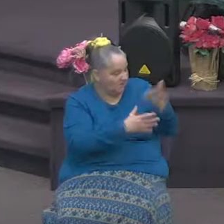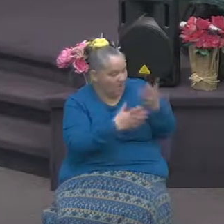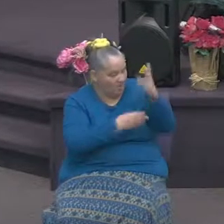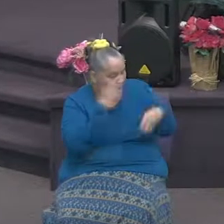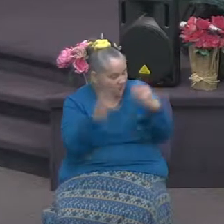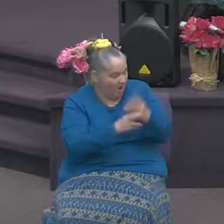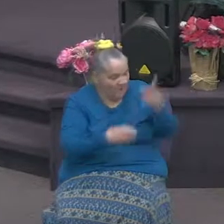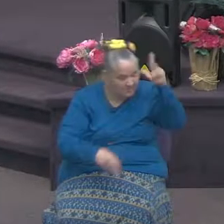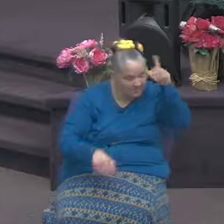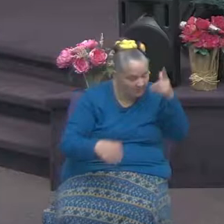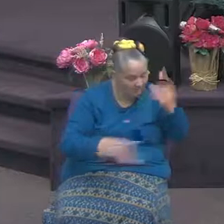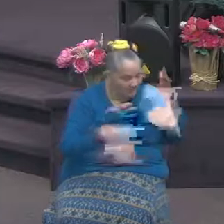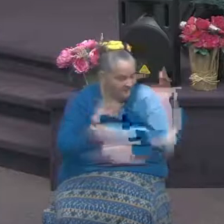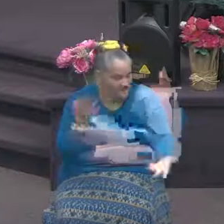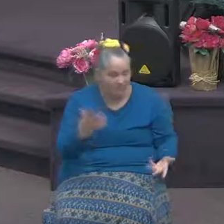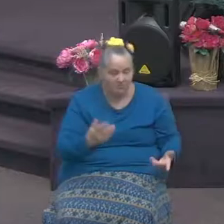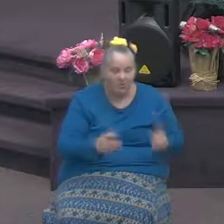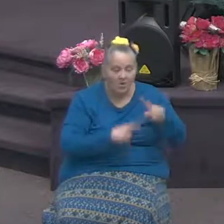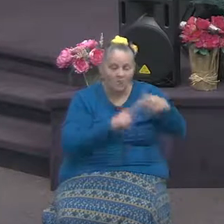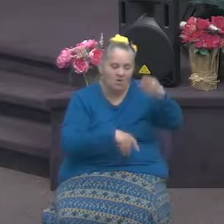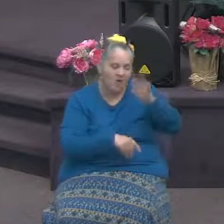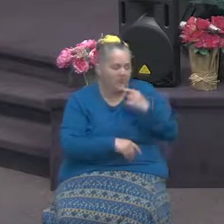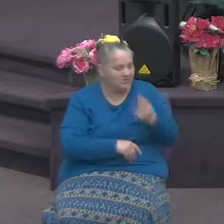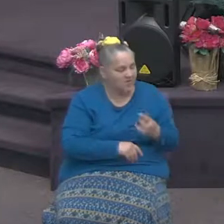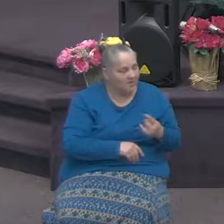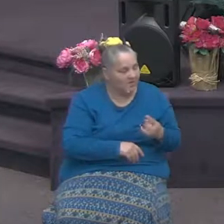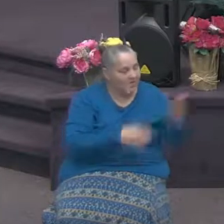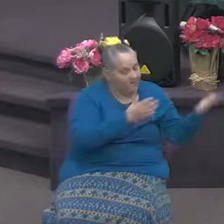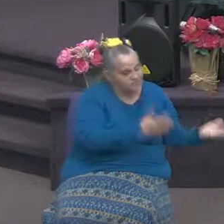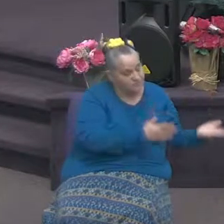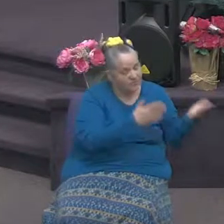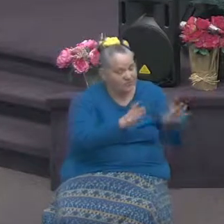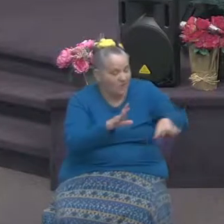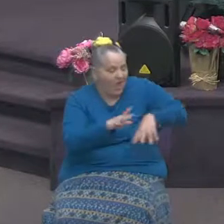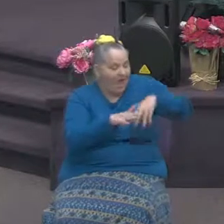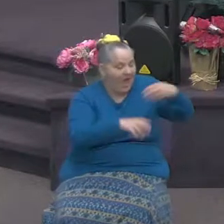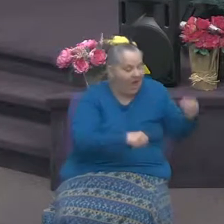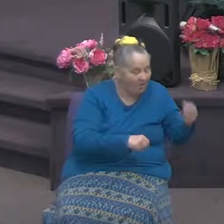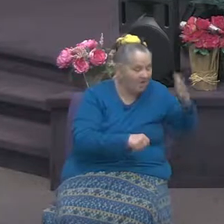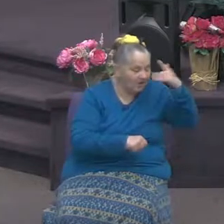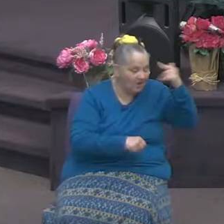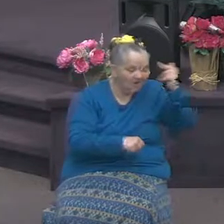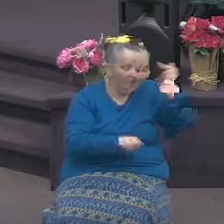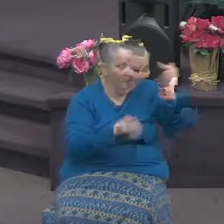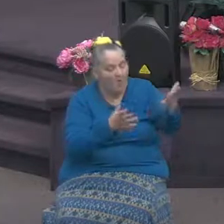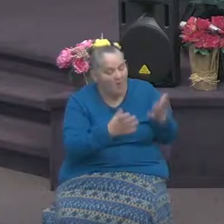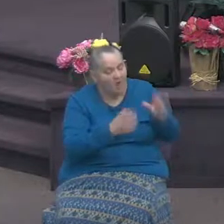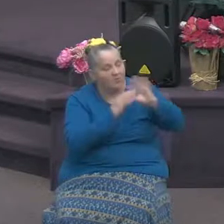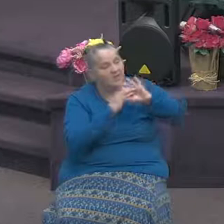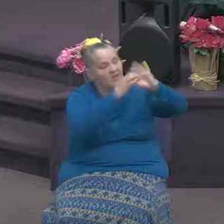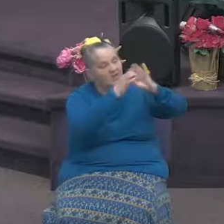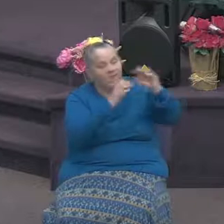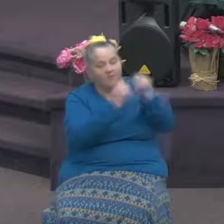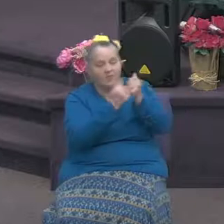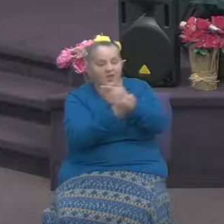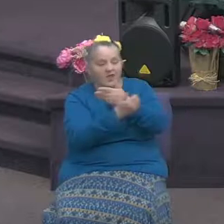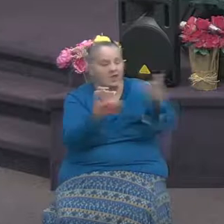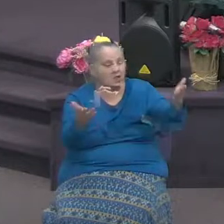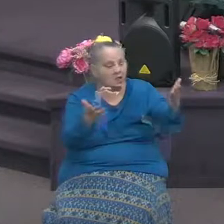and the adversary and this and that. When God is saying, I'm bringing you out because I want a relationship with you.